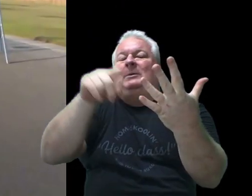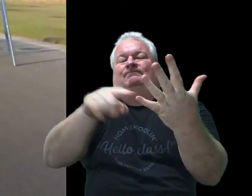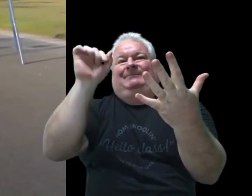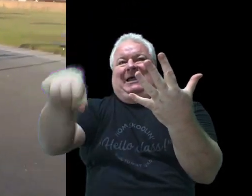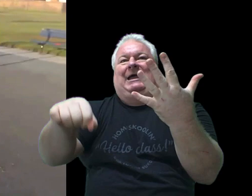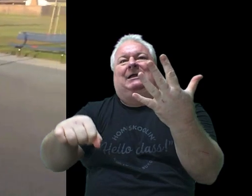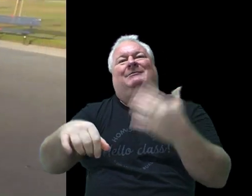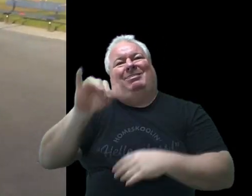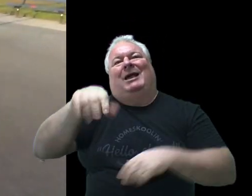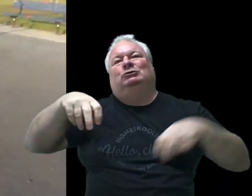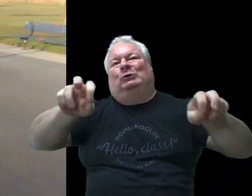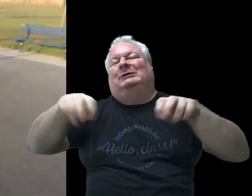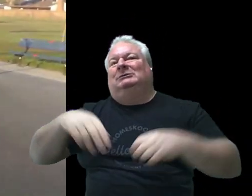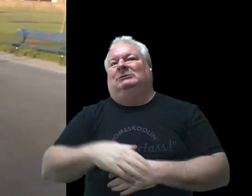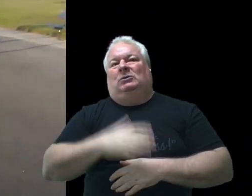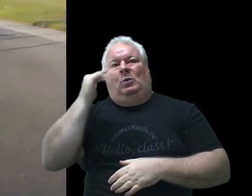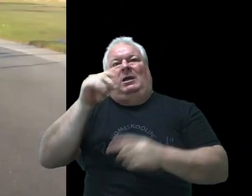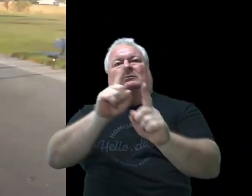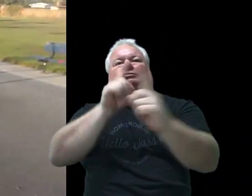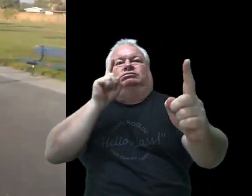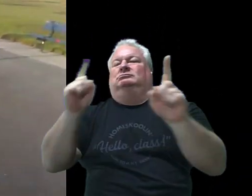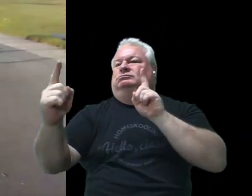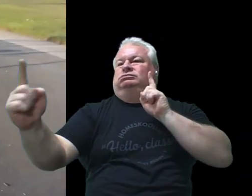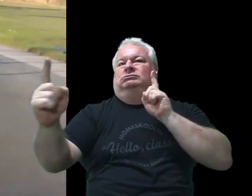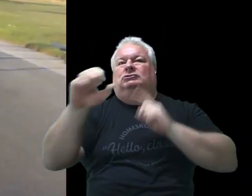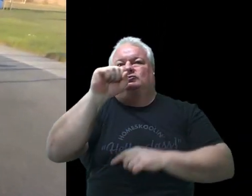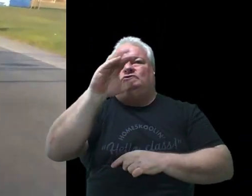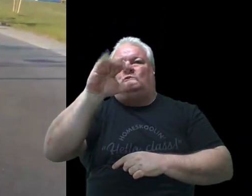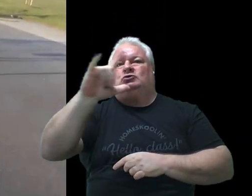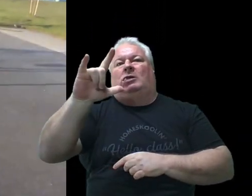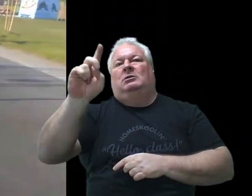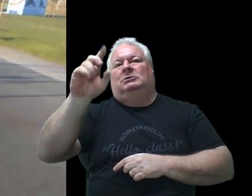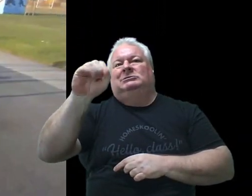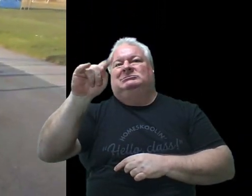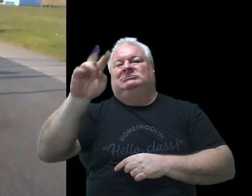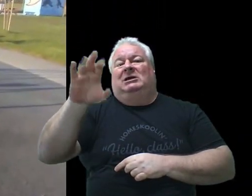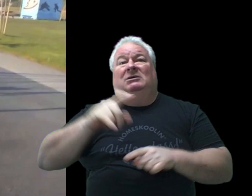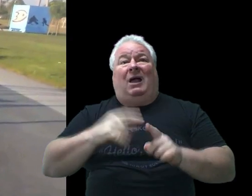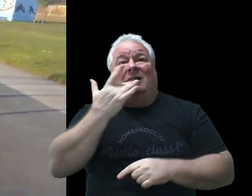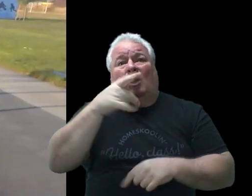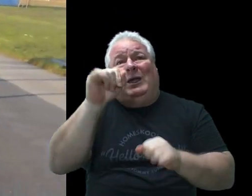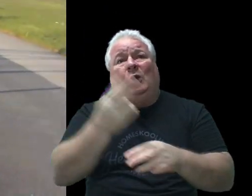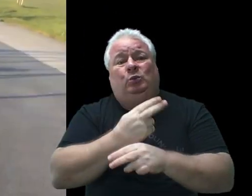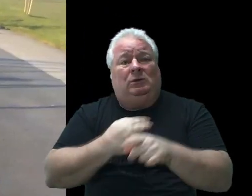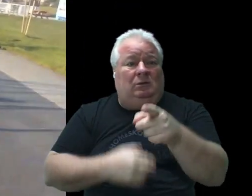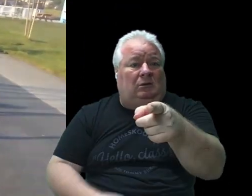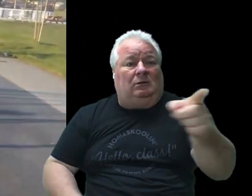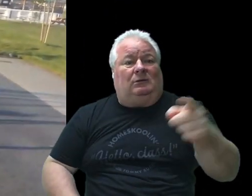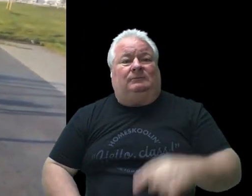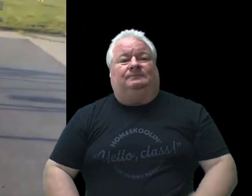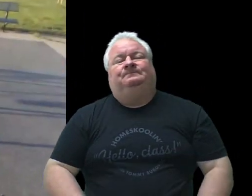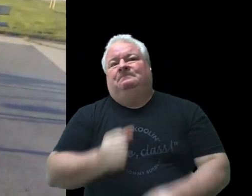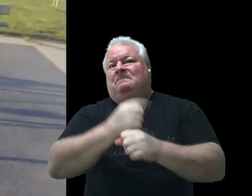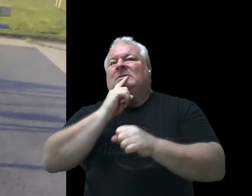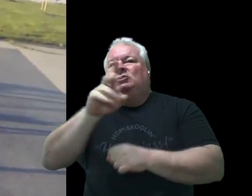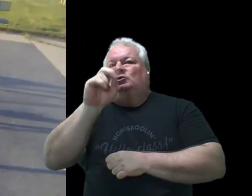guessed it, for social distance. The good news is you get to use the swings, but